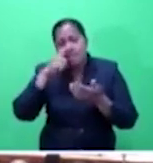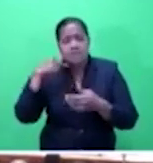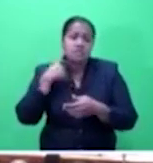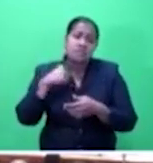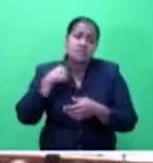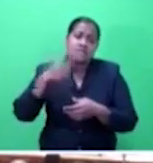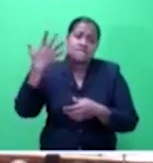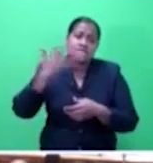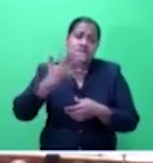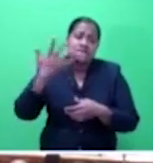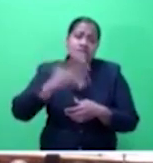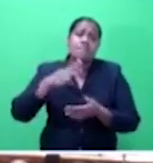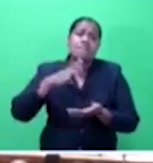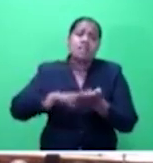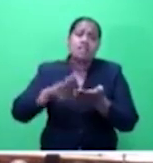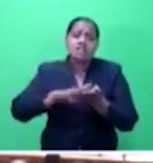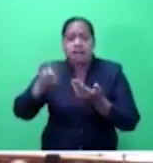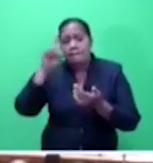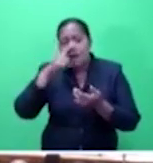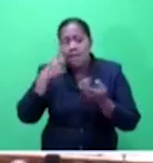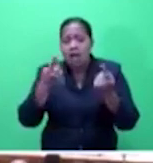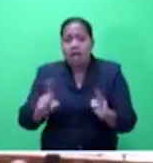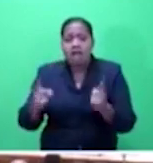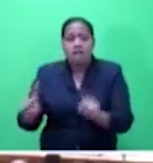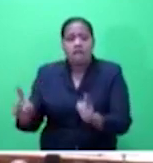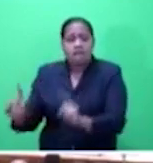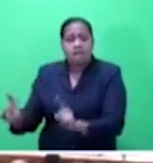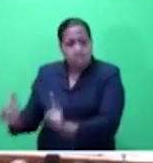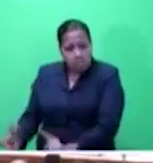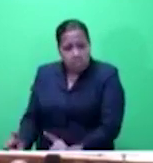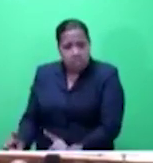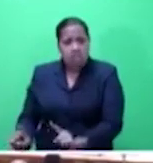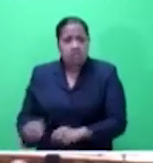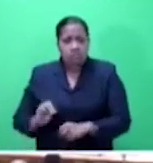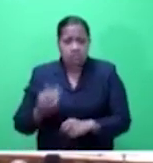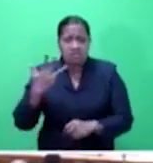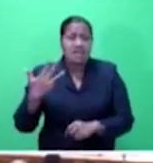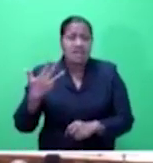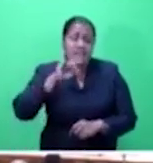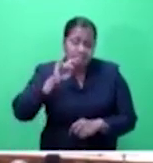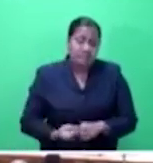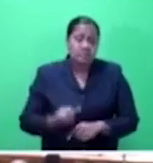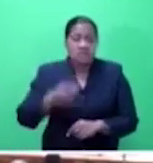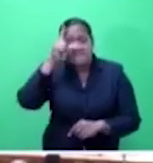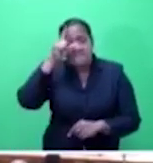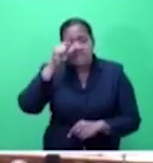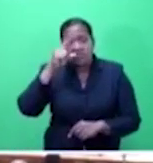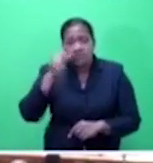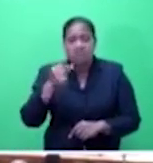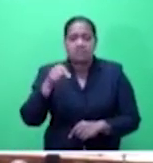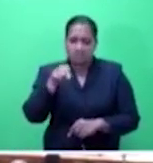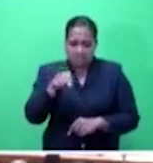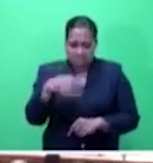Fiji's shores, the virus claimed the lives of nearly 9,000 Fijians, 5% of all people in Fiji at that